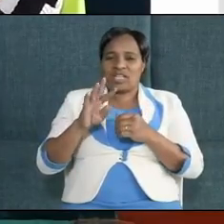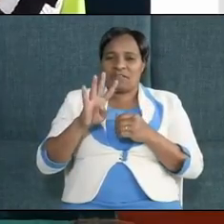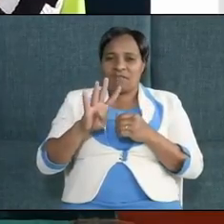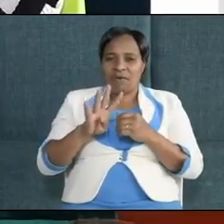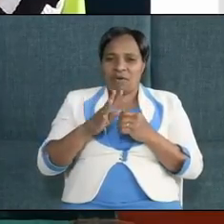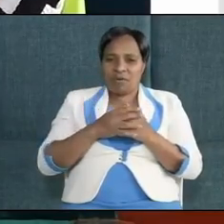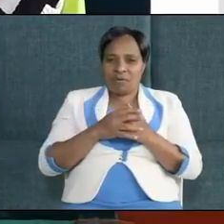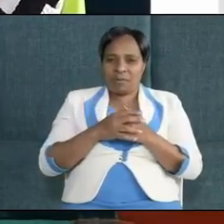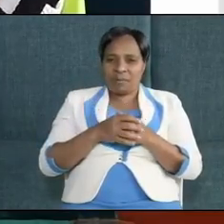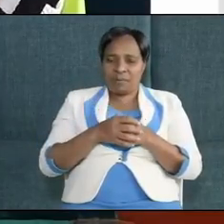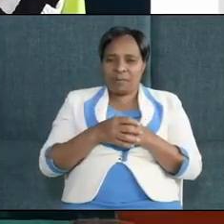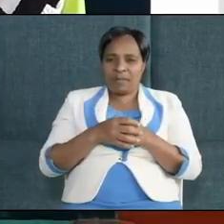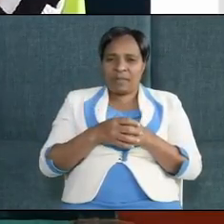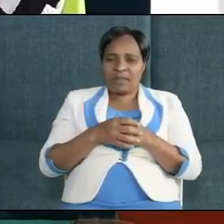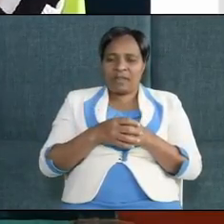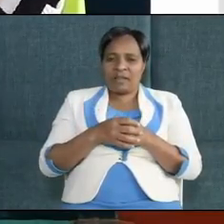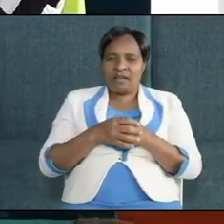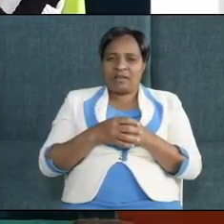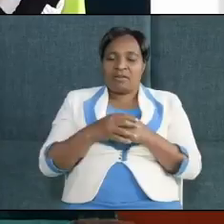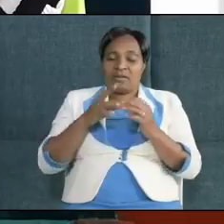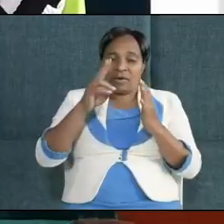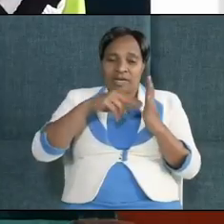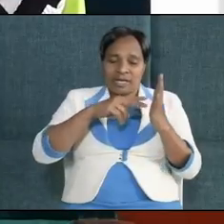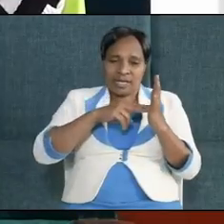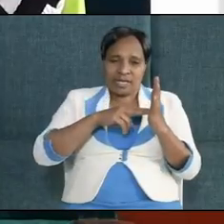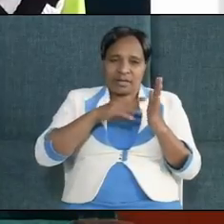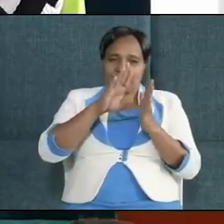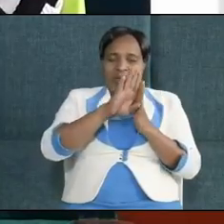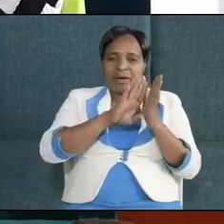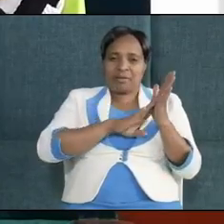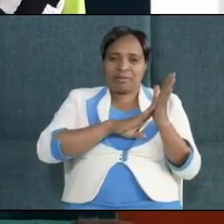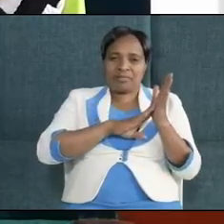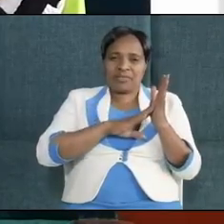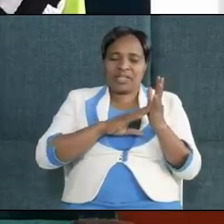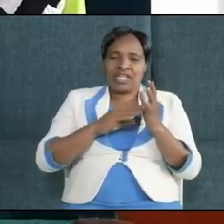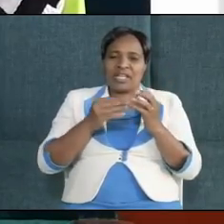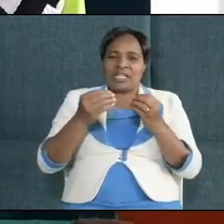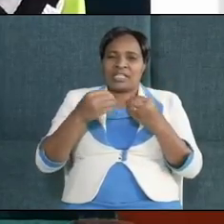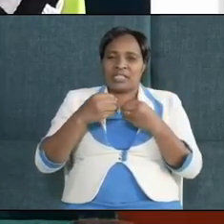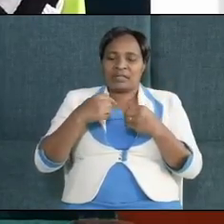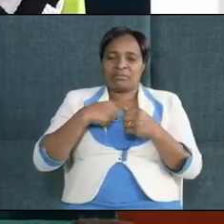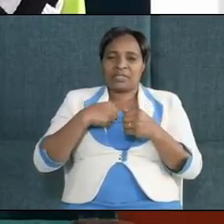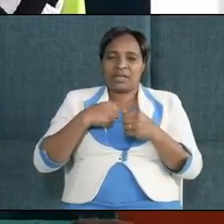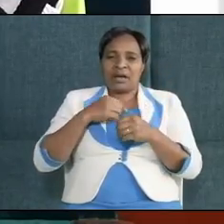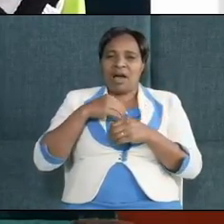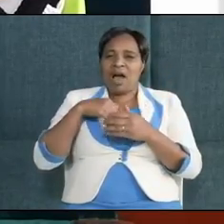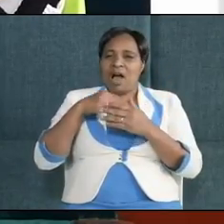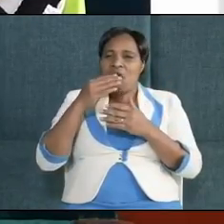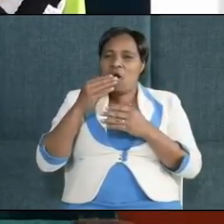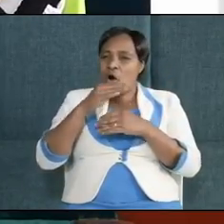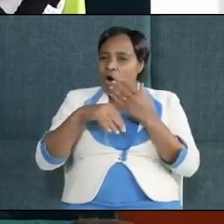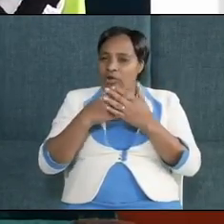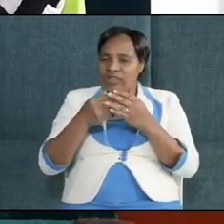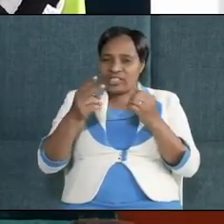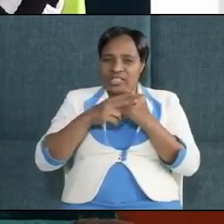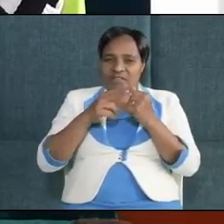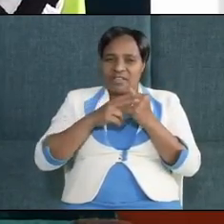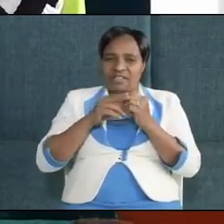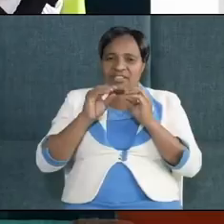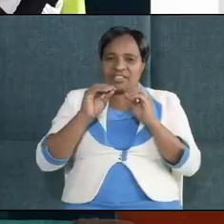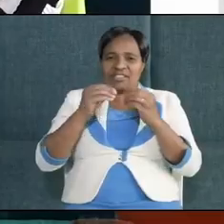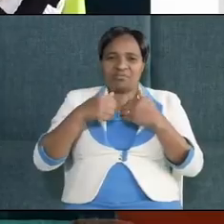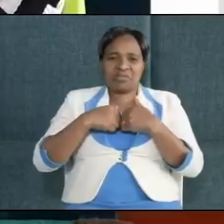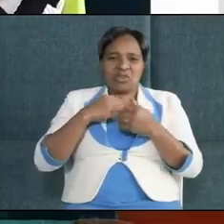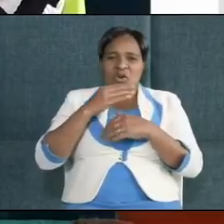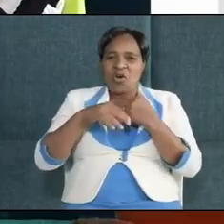1, 2, 3, 4. Read your Bible. Teach me all the 7 steps. Teach me all the 7. Teach